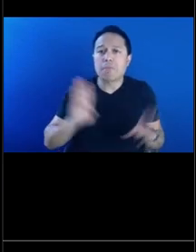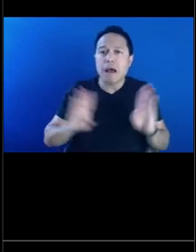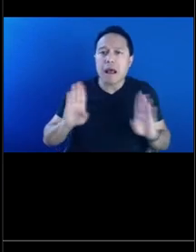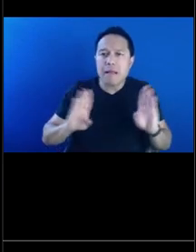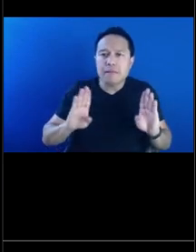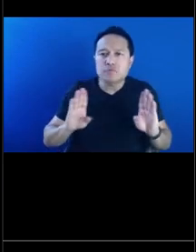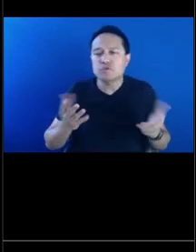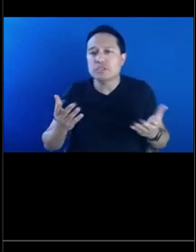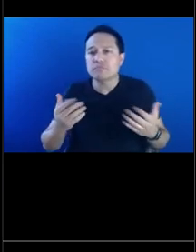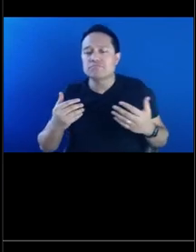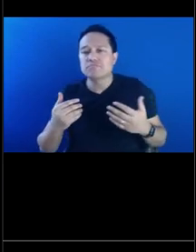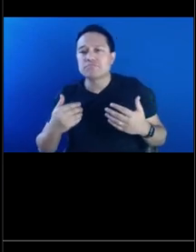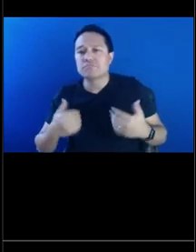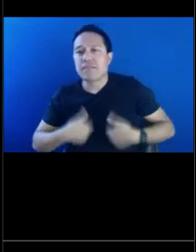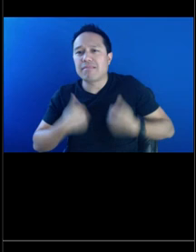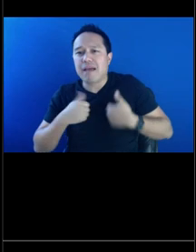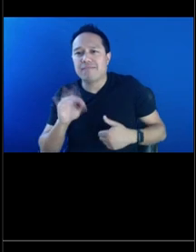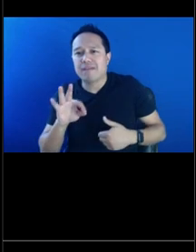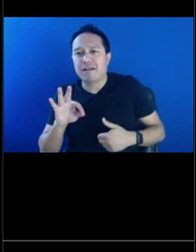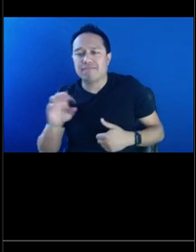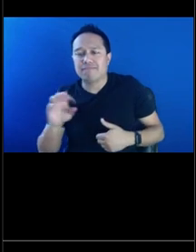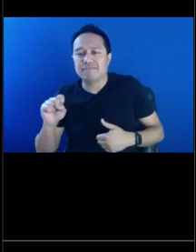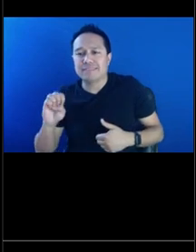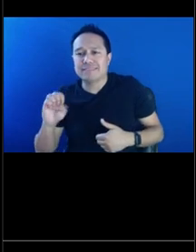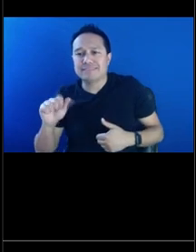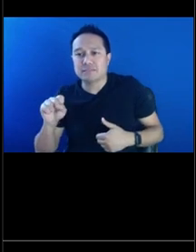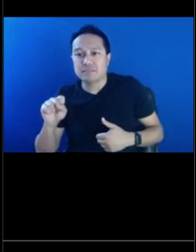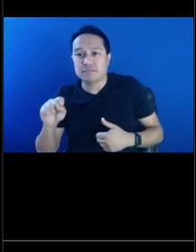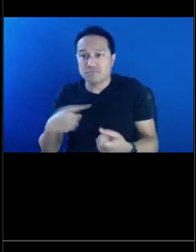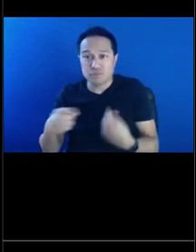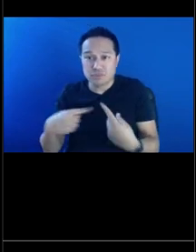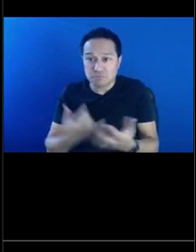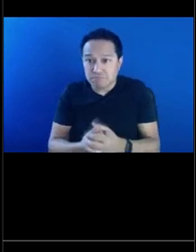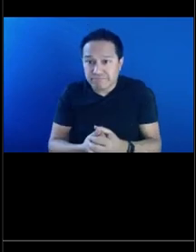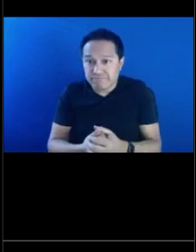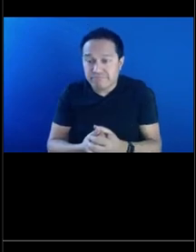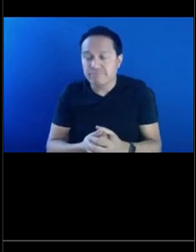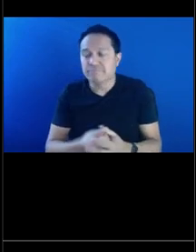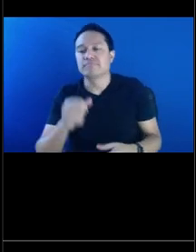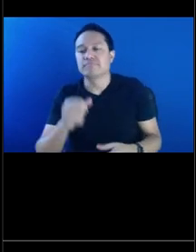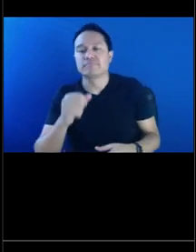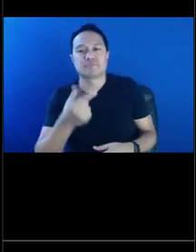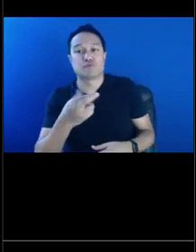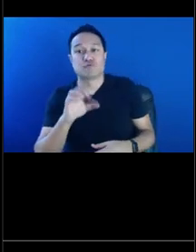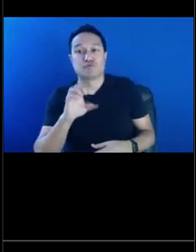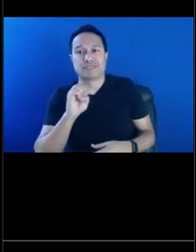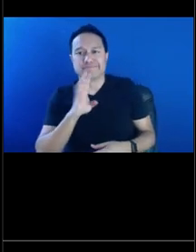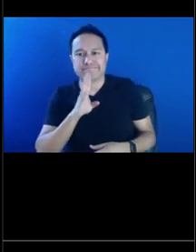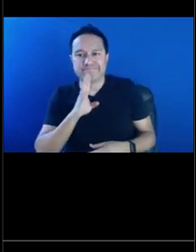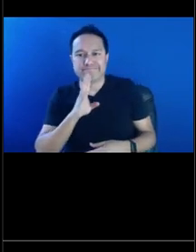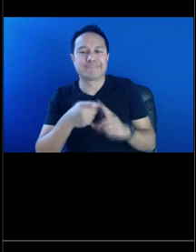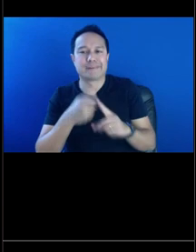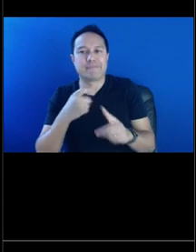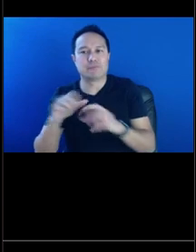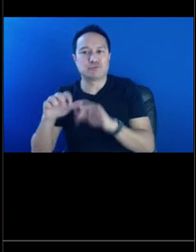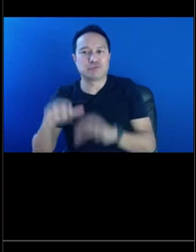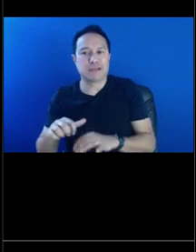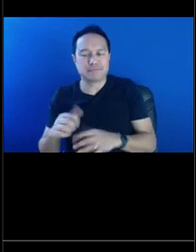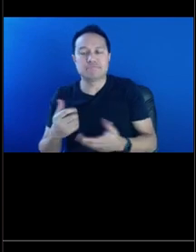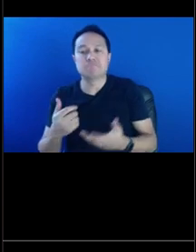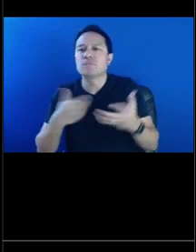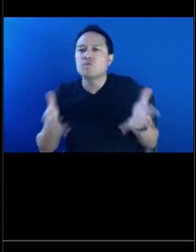seals. Great. This is Grace from the chat box. Thanks for pausing, Stacy. So I encourage folks to write questions